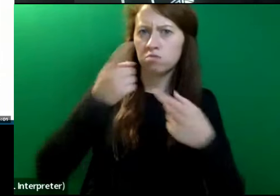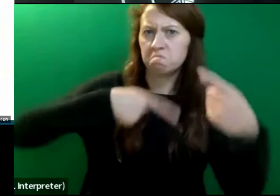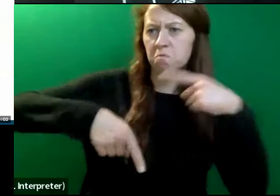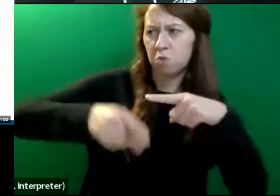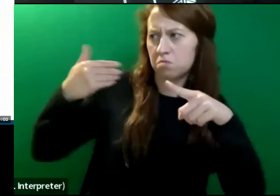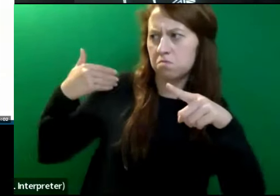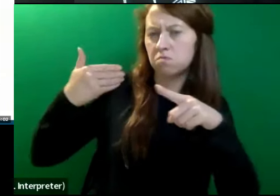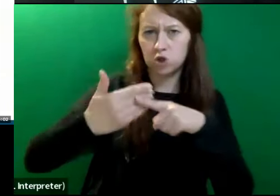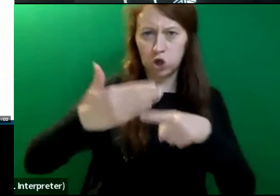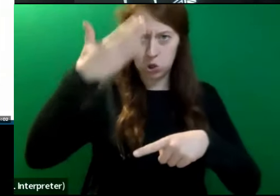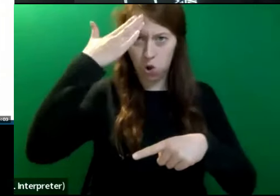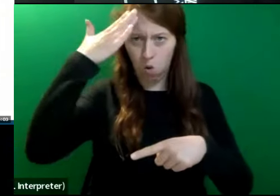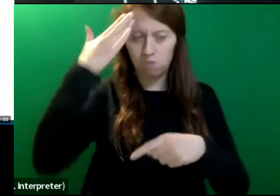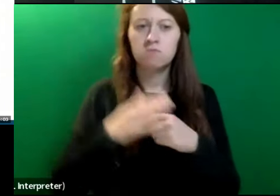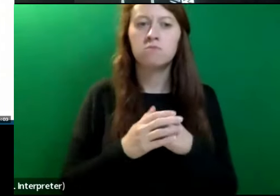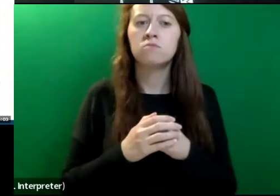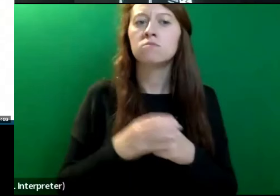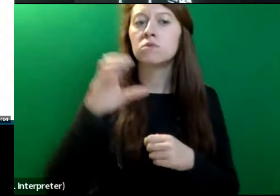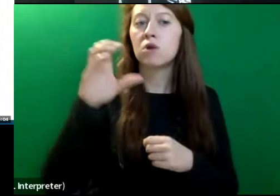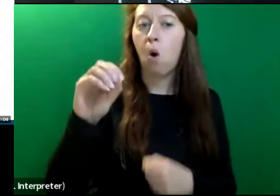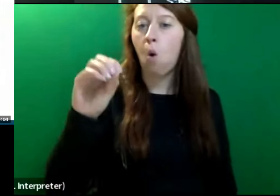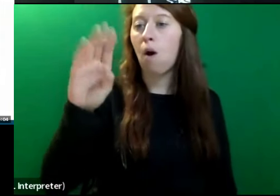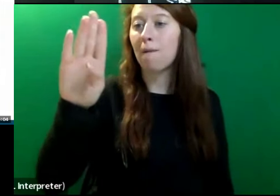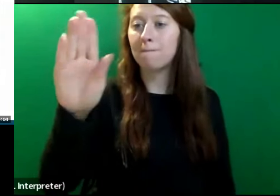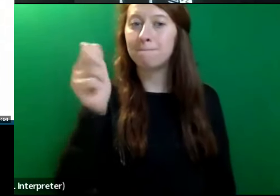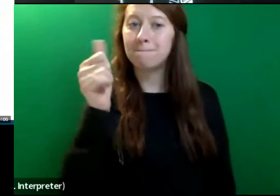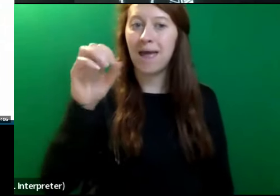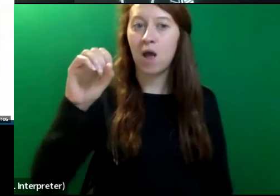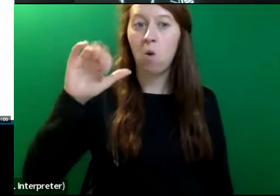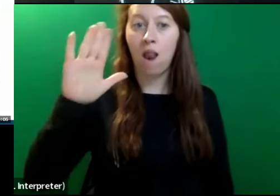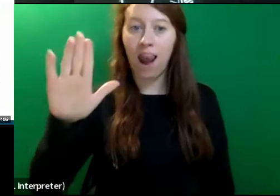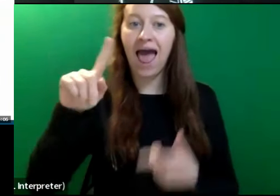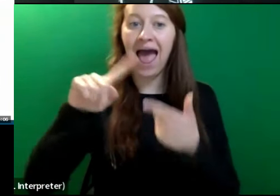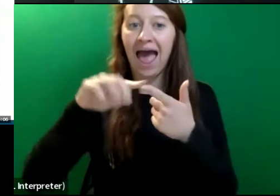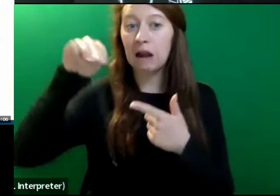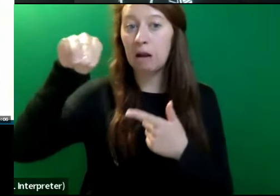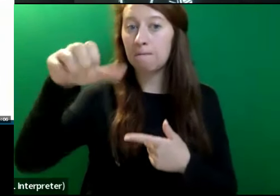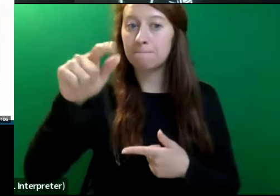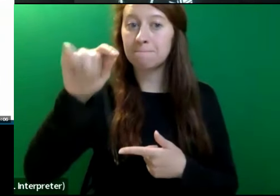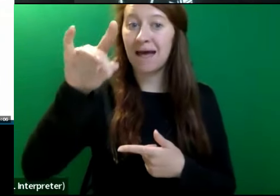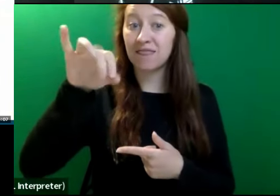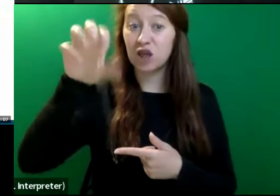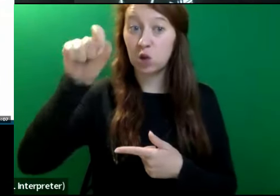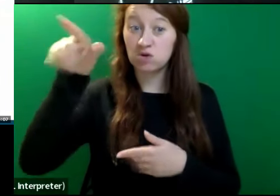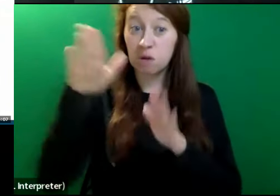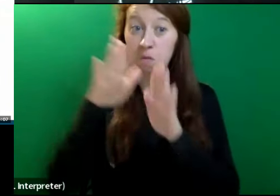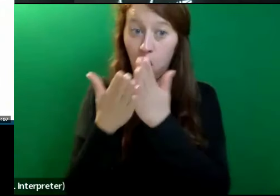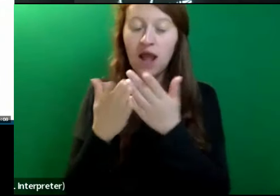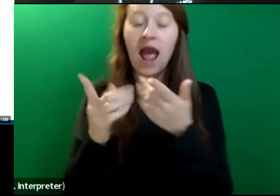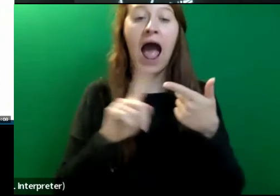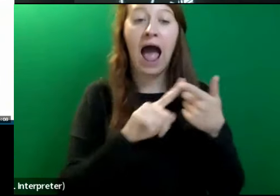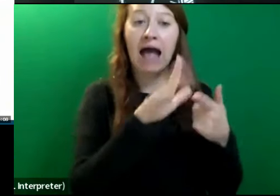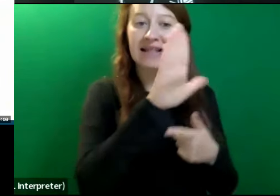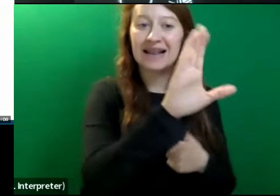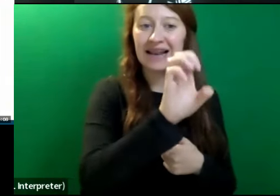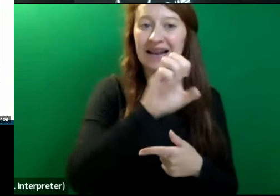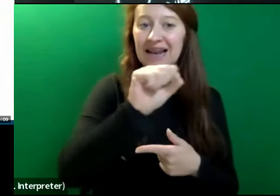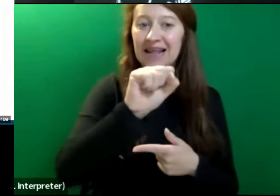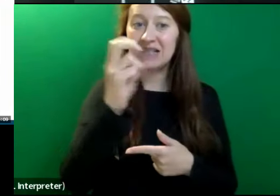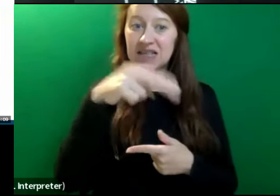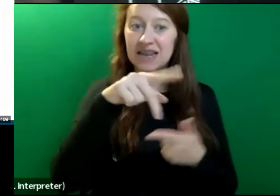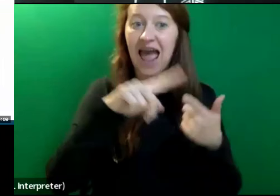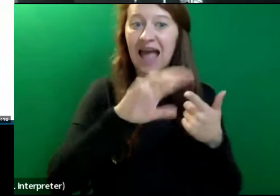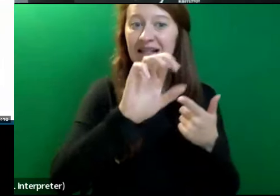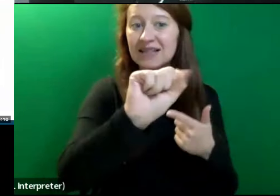Obala Matthews and Leeson and Said's books gave a pretty solid account of Irish Sign Language, a